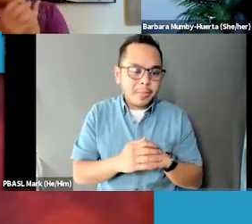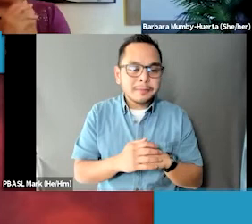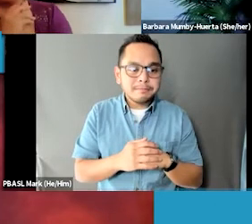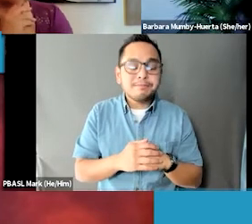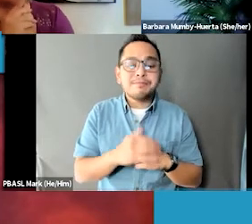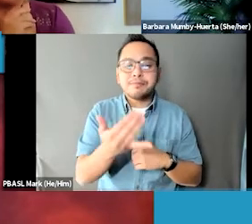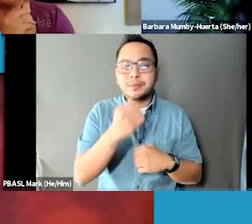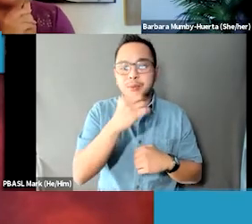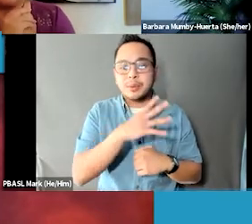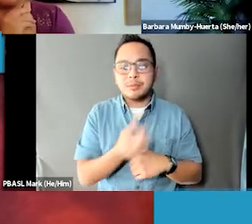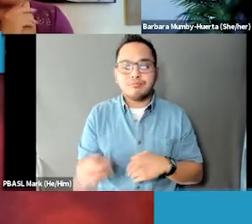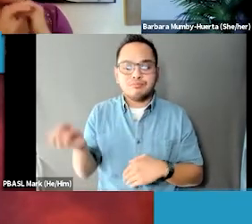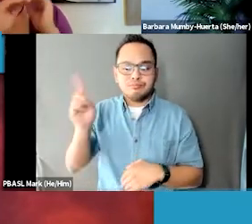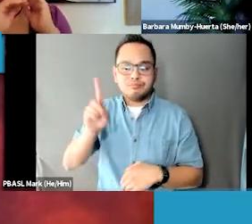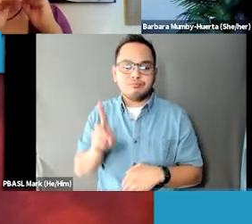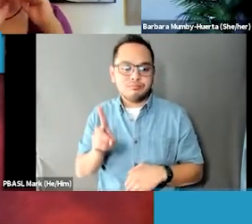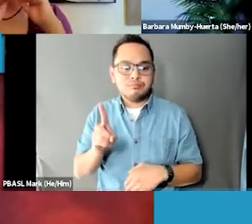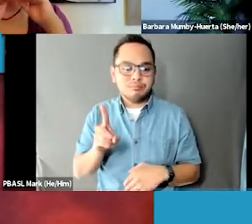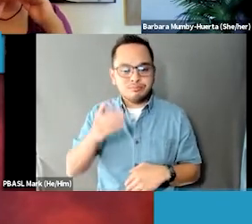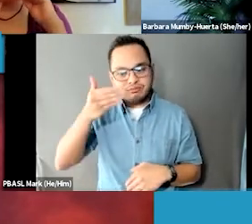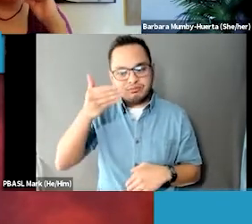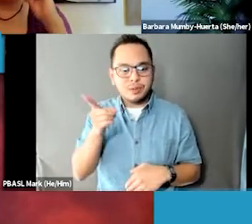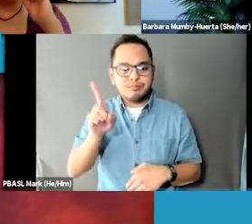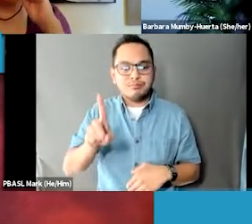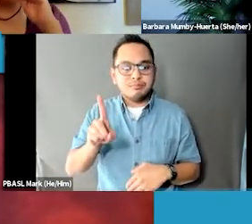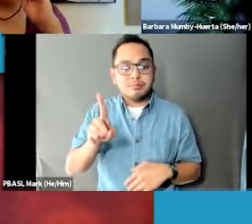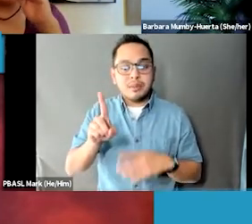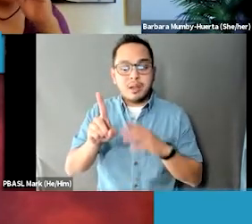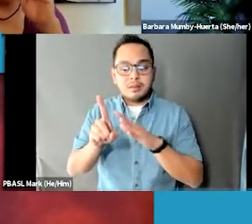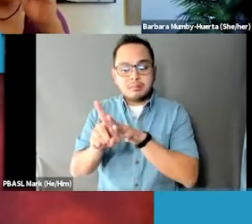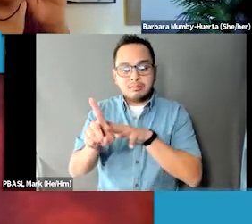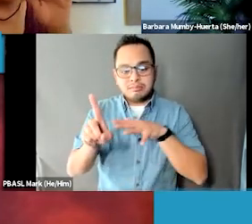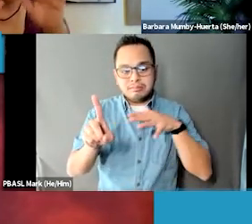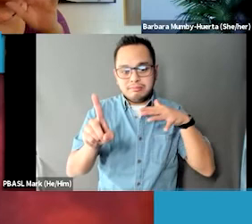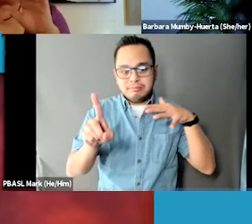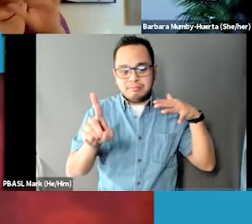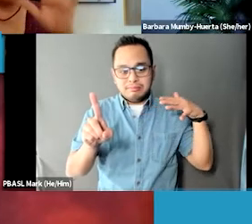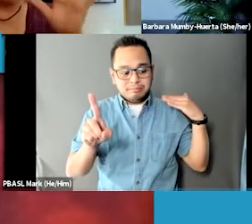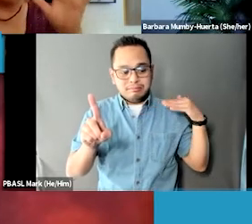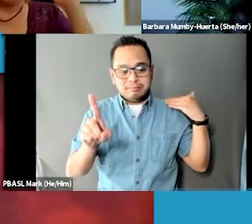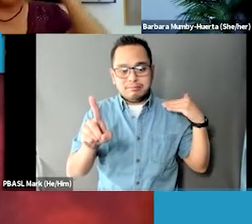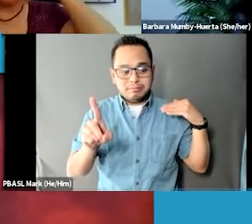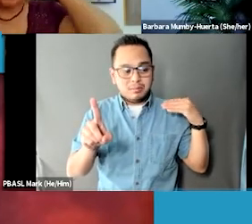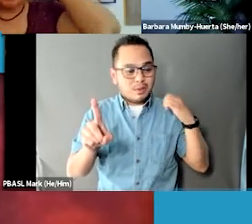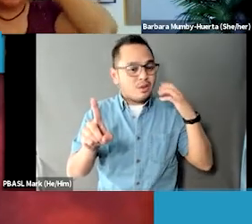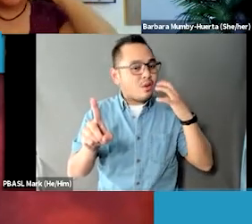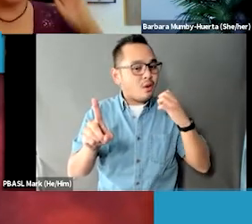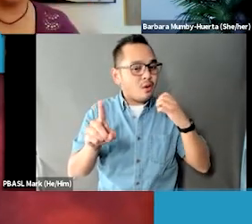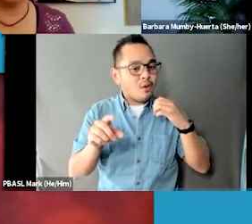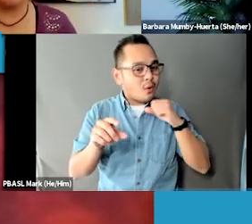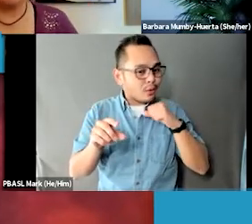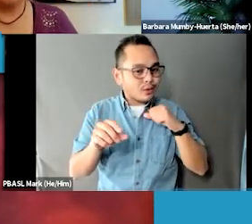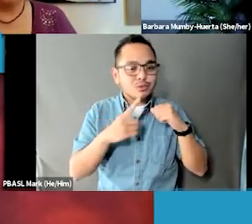in the forefront on the left-hand side, and the landscape goes way back into a horizon line with an orange and yellow sky,